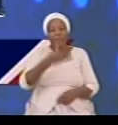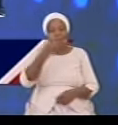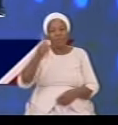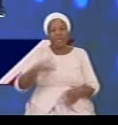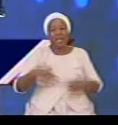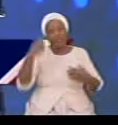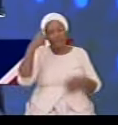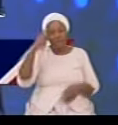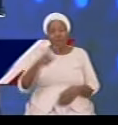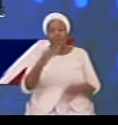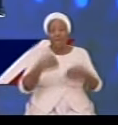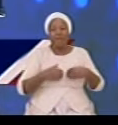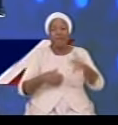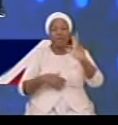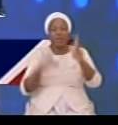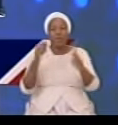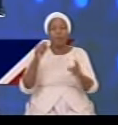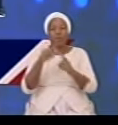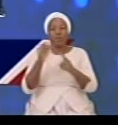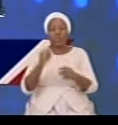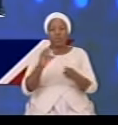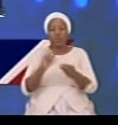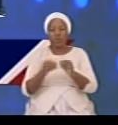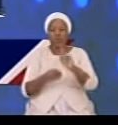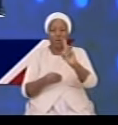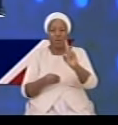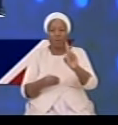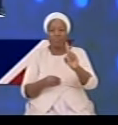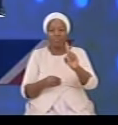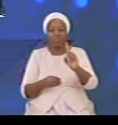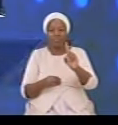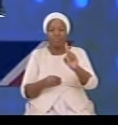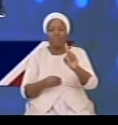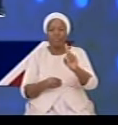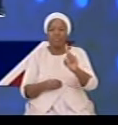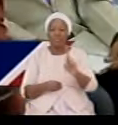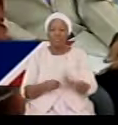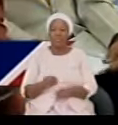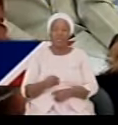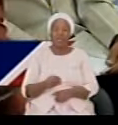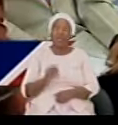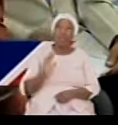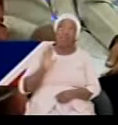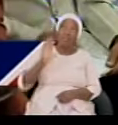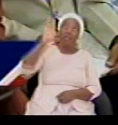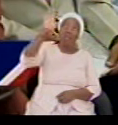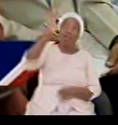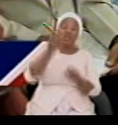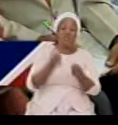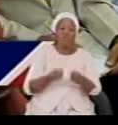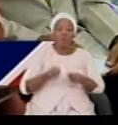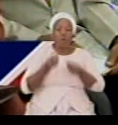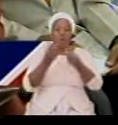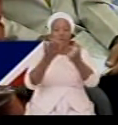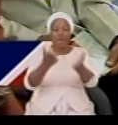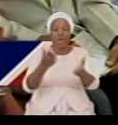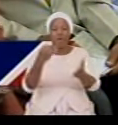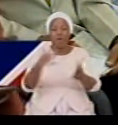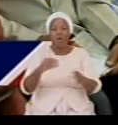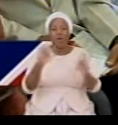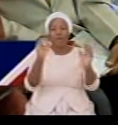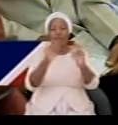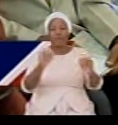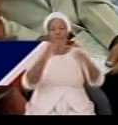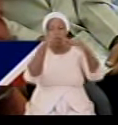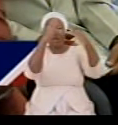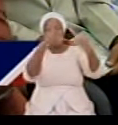Three things we're looking at. Number one, his offer of boundless grace. His offer